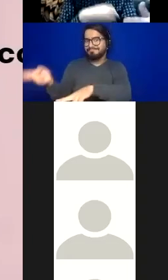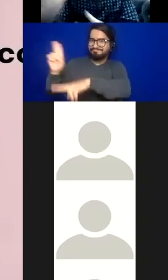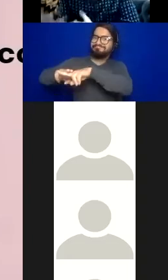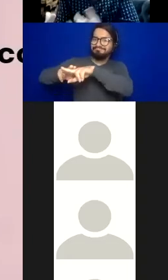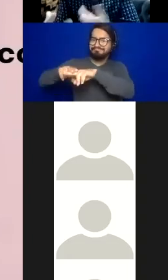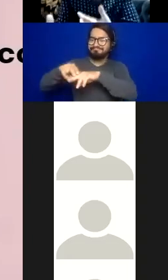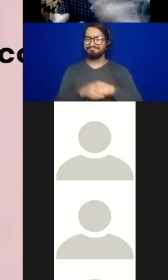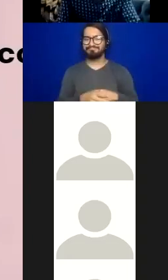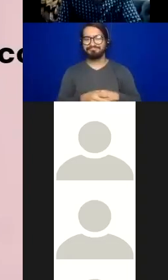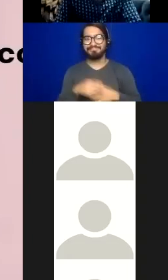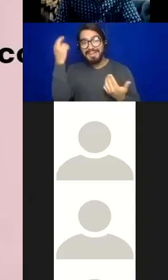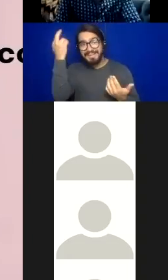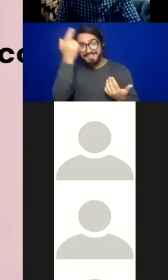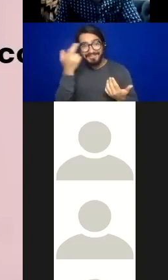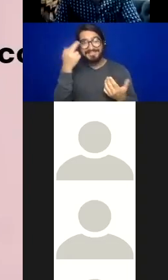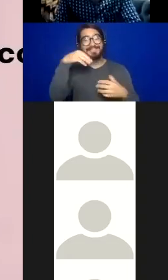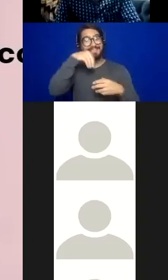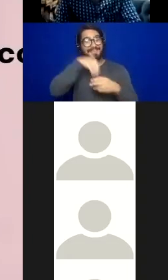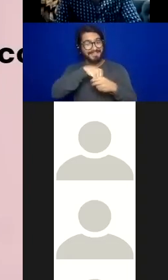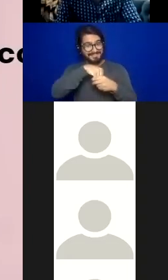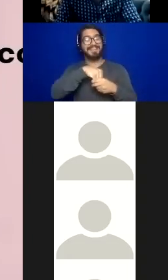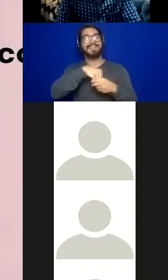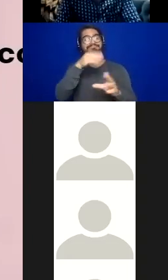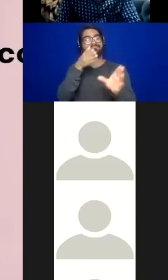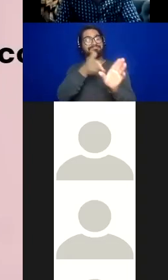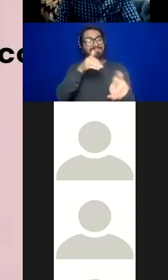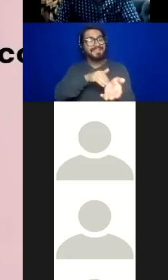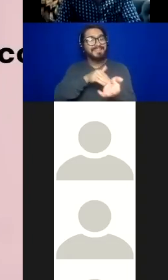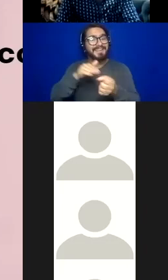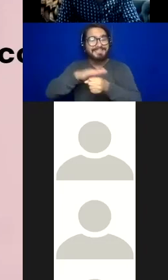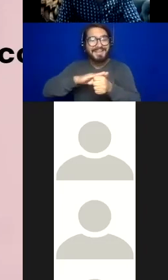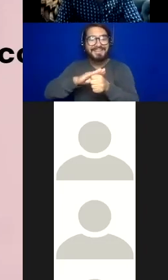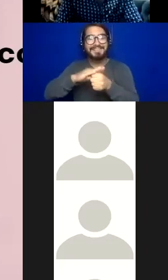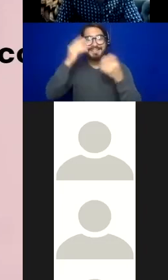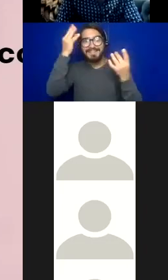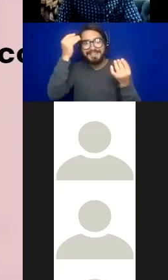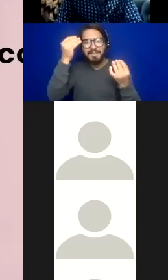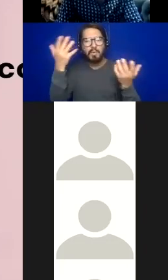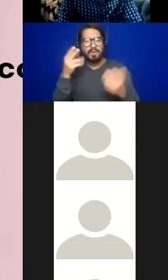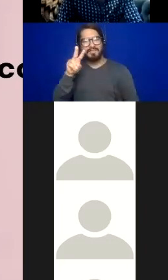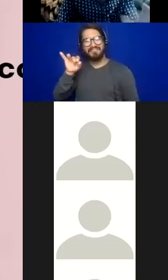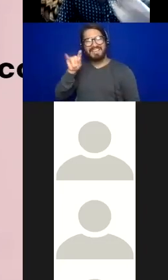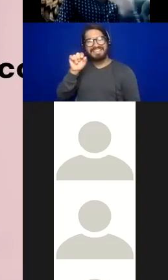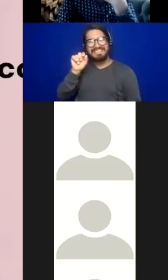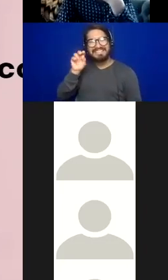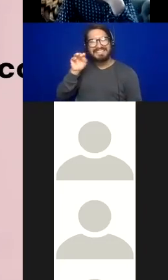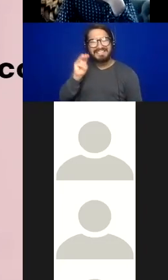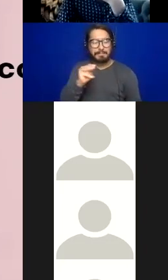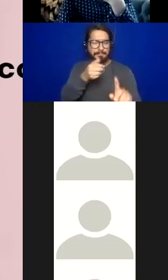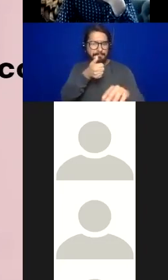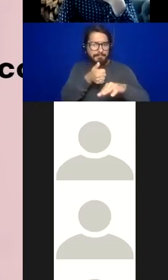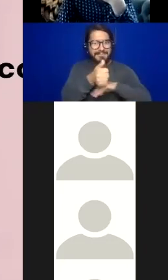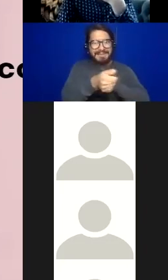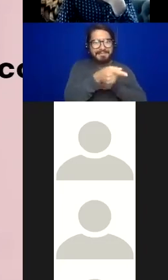And so that's because in psychiatric settings, there's a familiar logic of victim blaming, coercion, and control.